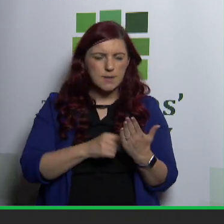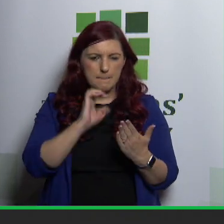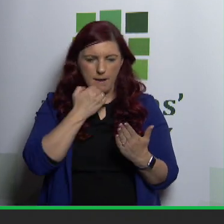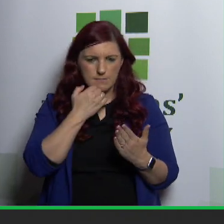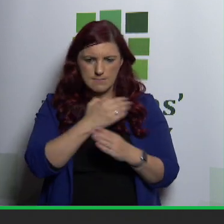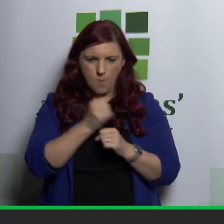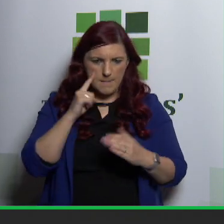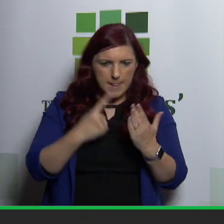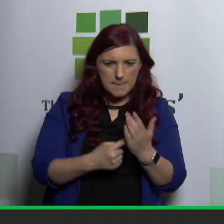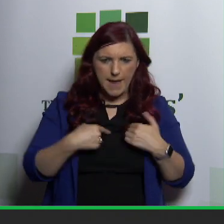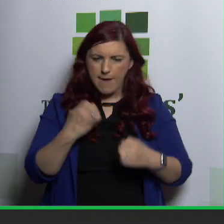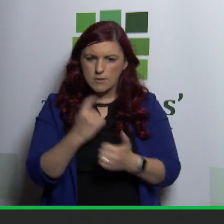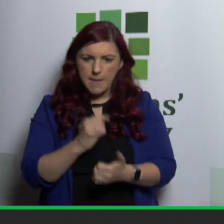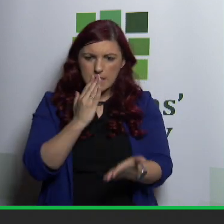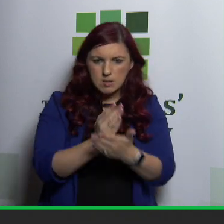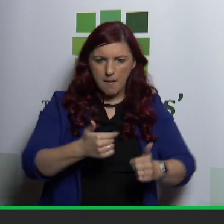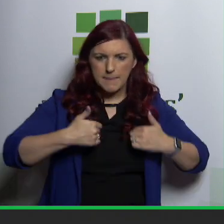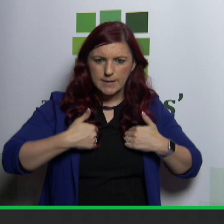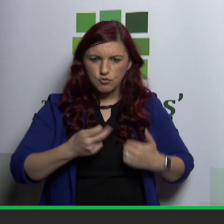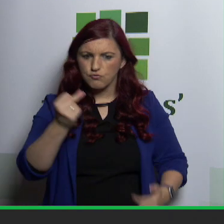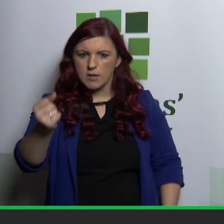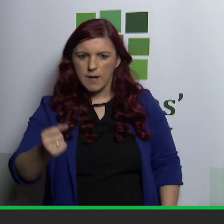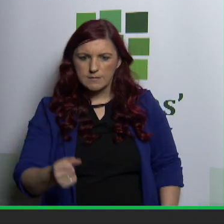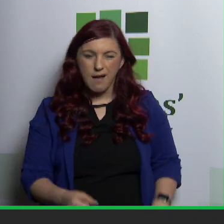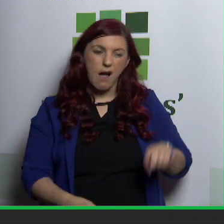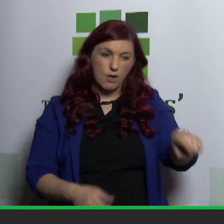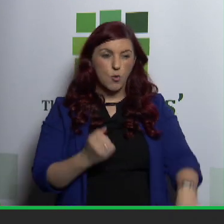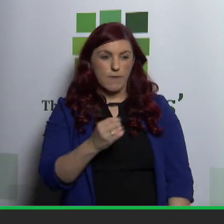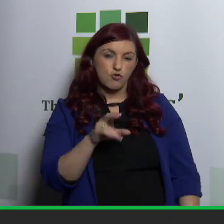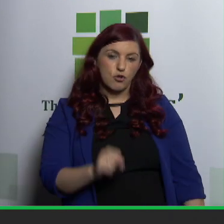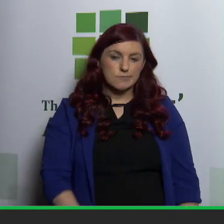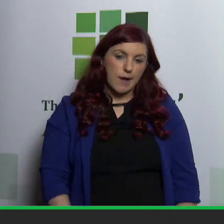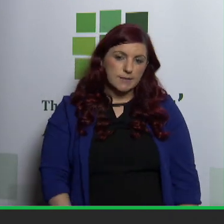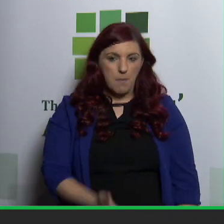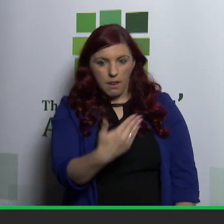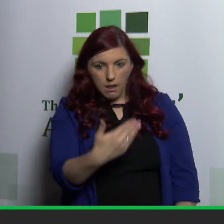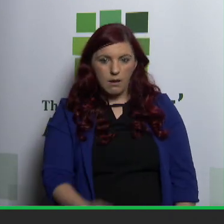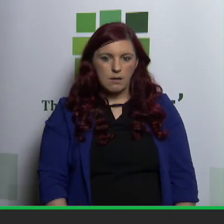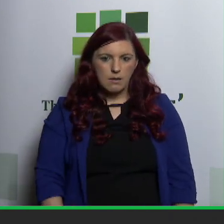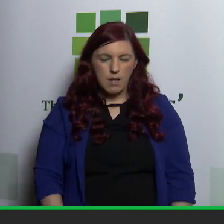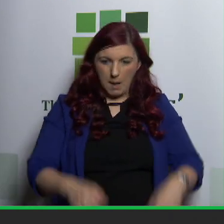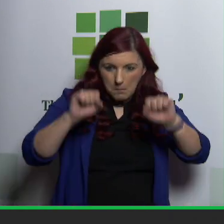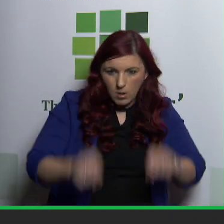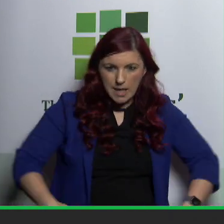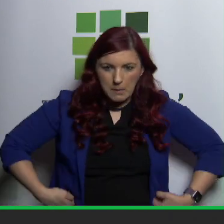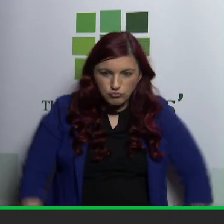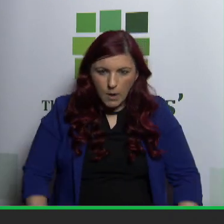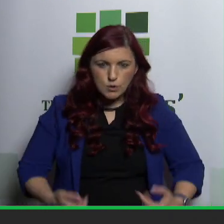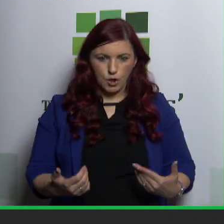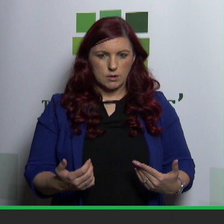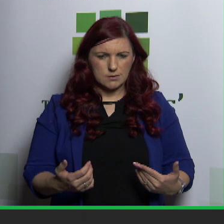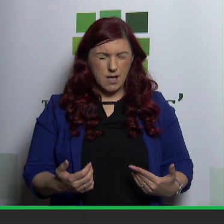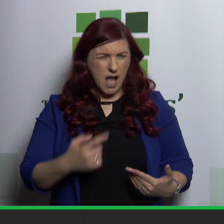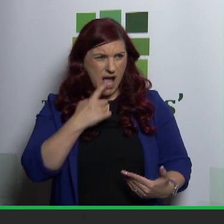time we get stopped, it's straight away. They think, oh, you have drugs on you. They pull me trousers down.